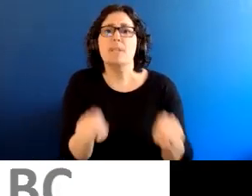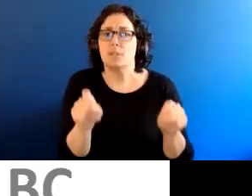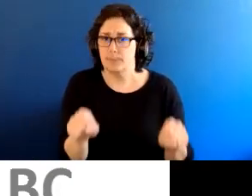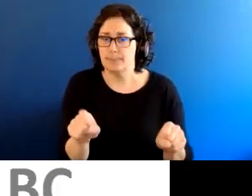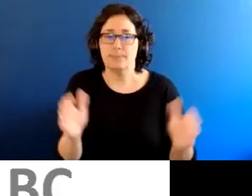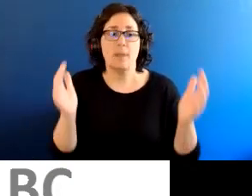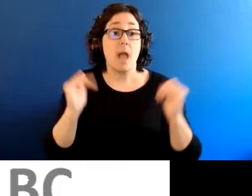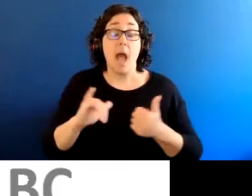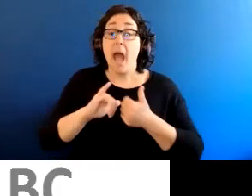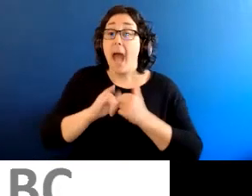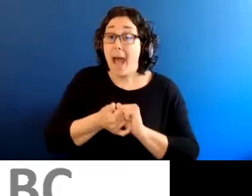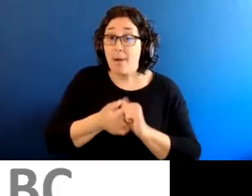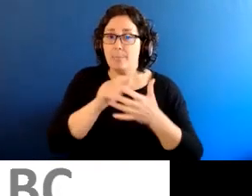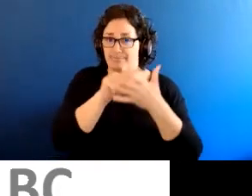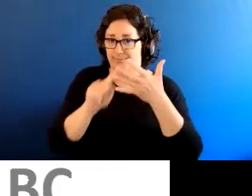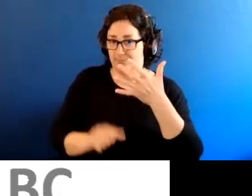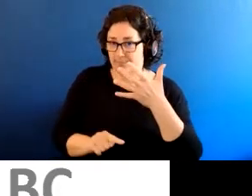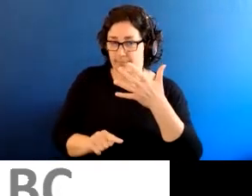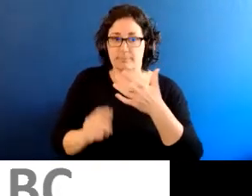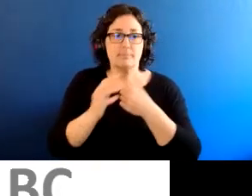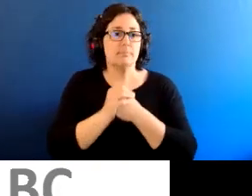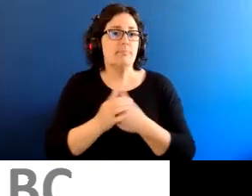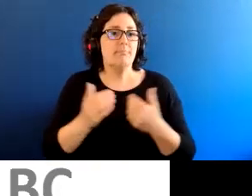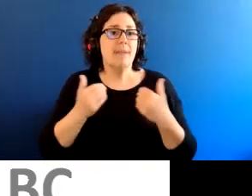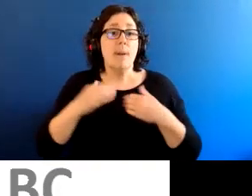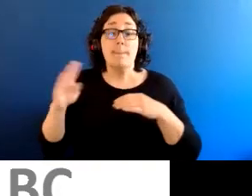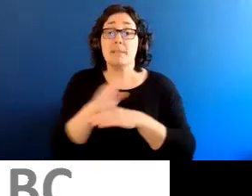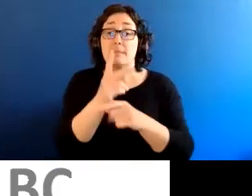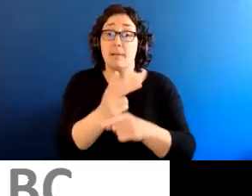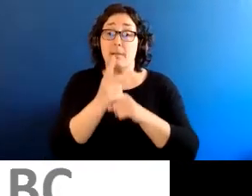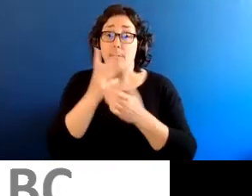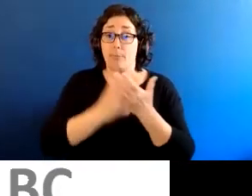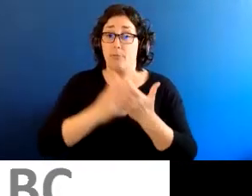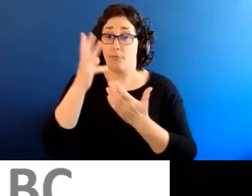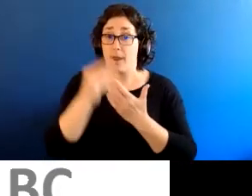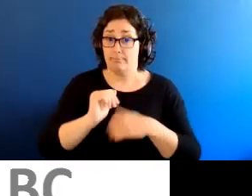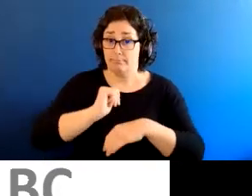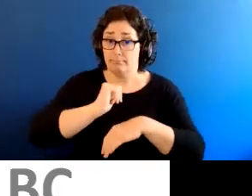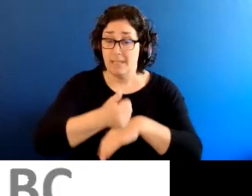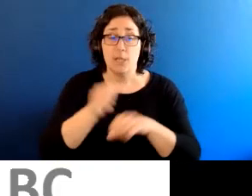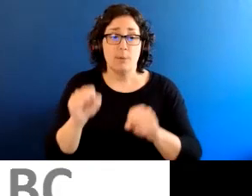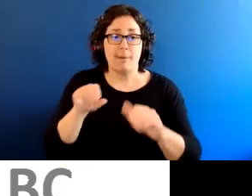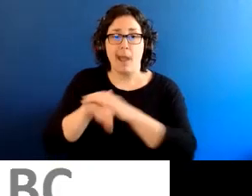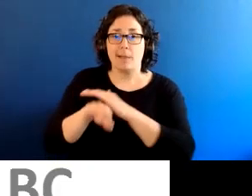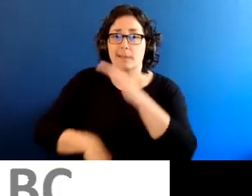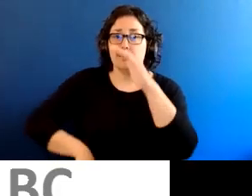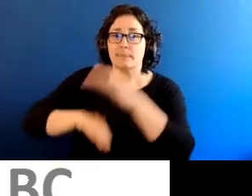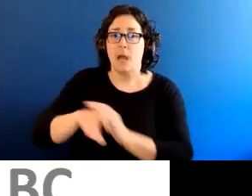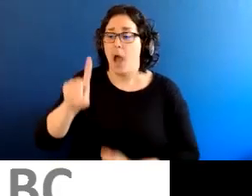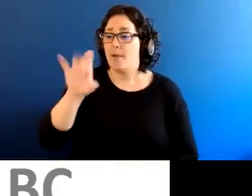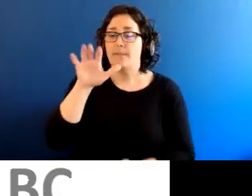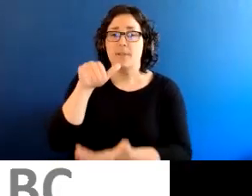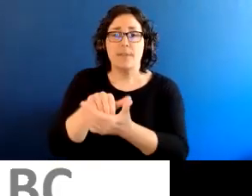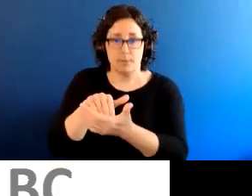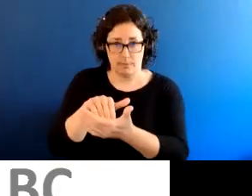do this through a few main ways. So we have our business loans program. You can access up to $150,000.